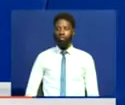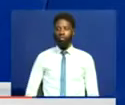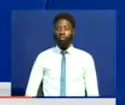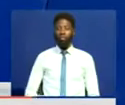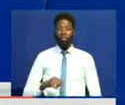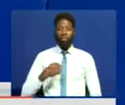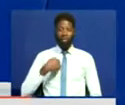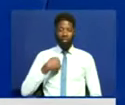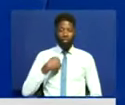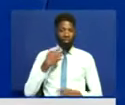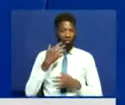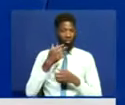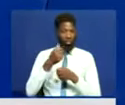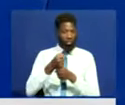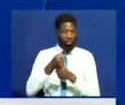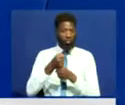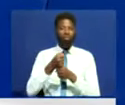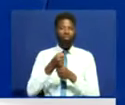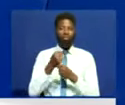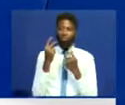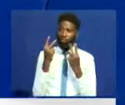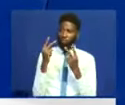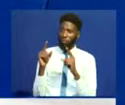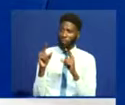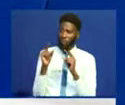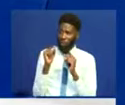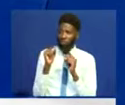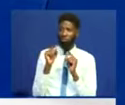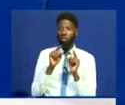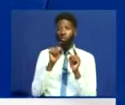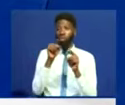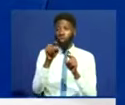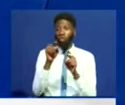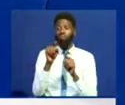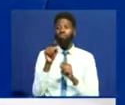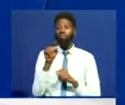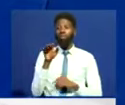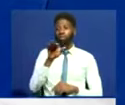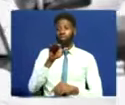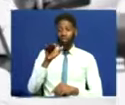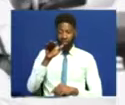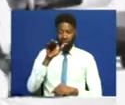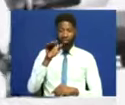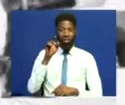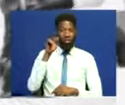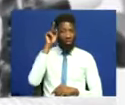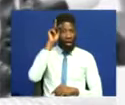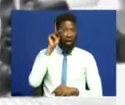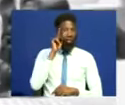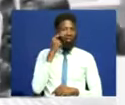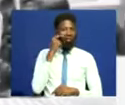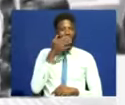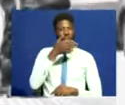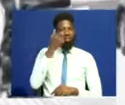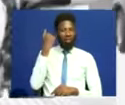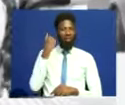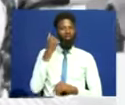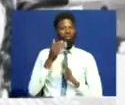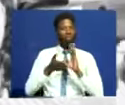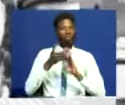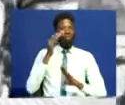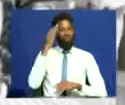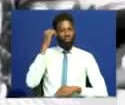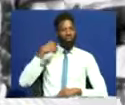nikamuamini, nikawana asa. Mesema pia anaenda kare. Wacha niende anifikishe haraka kwa zata nilikuwa nimechelewa. That ride will change her